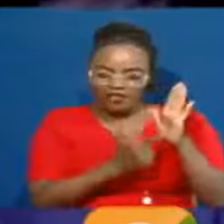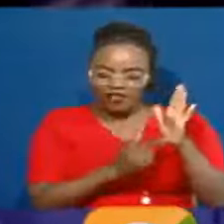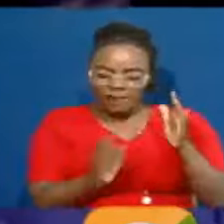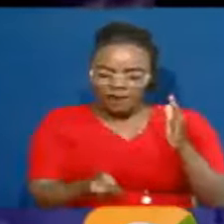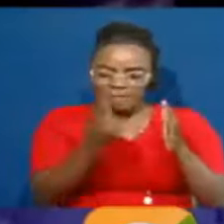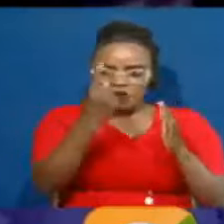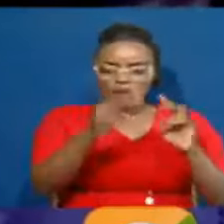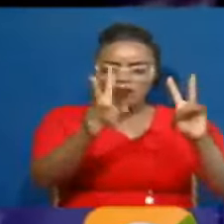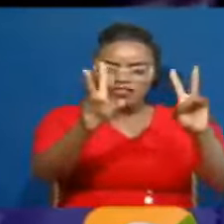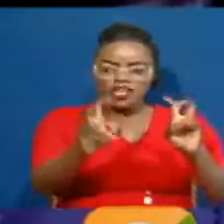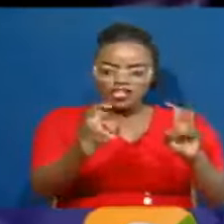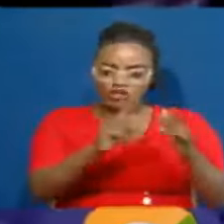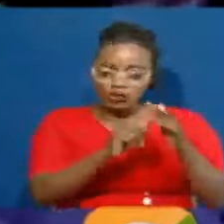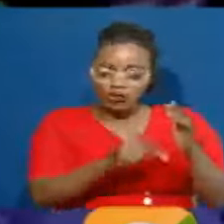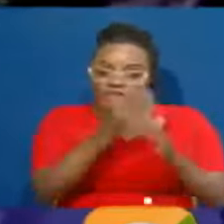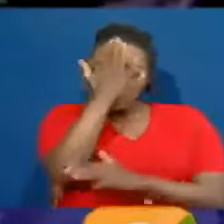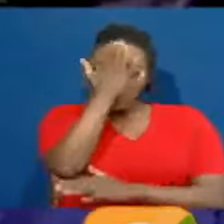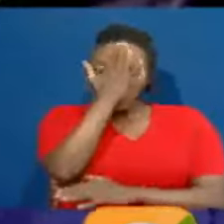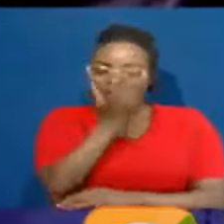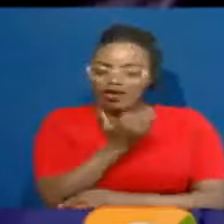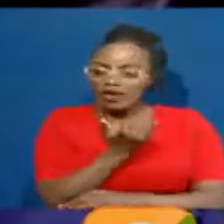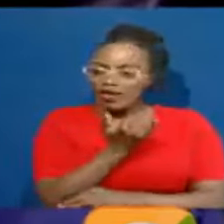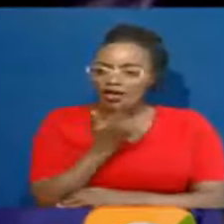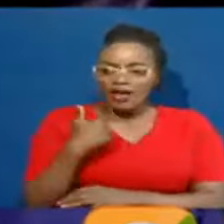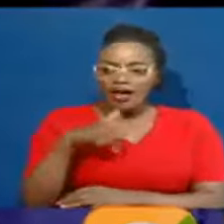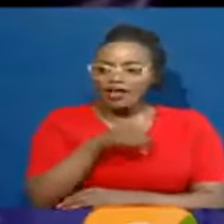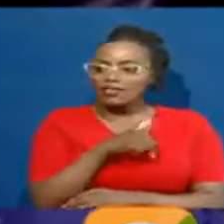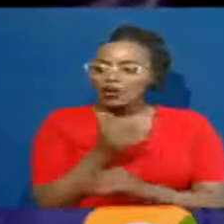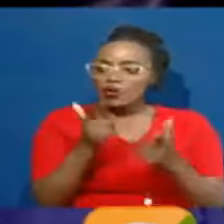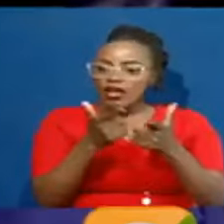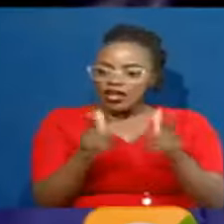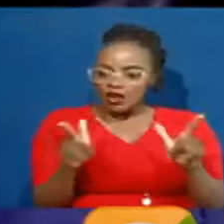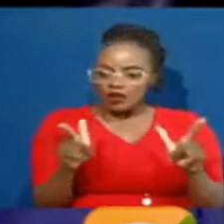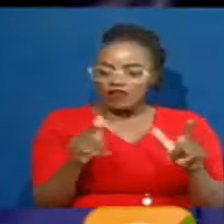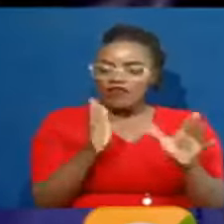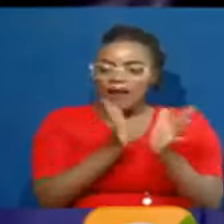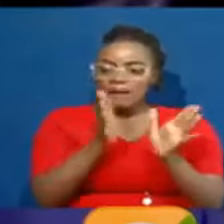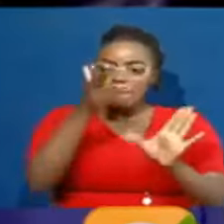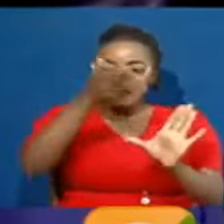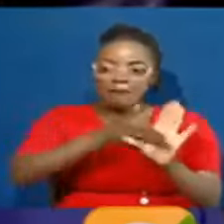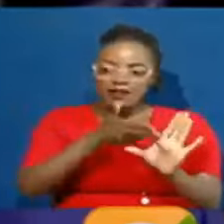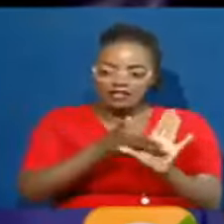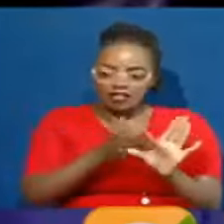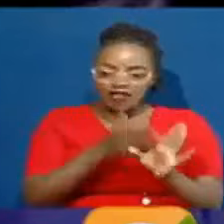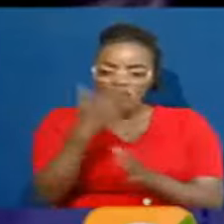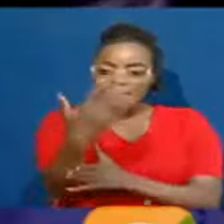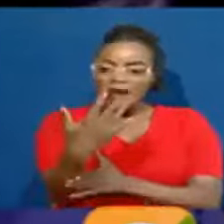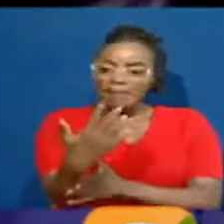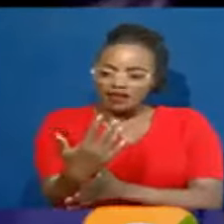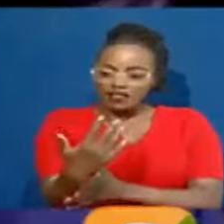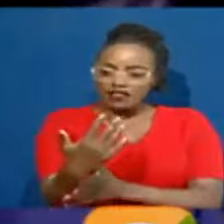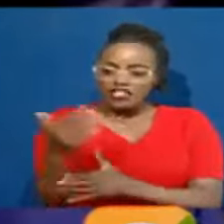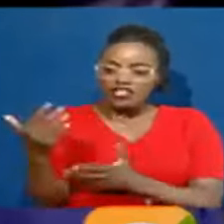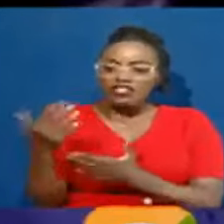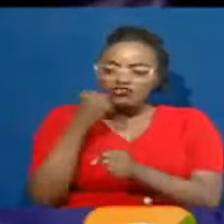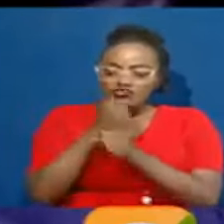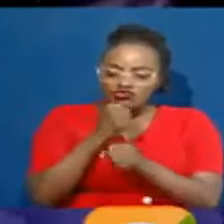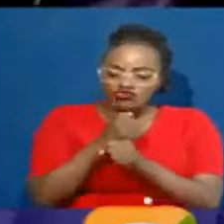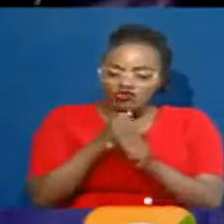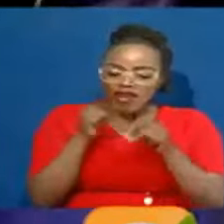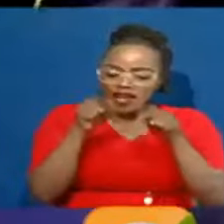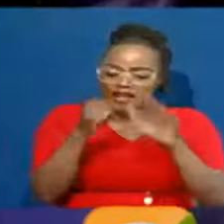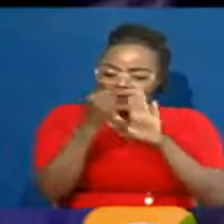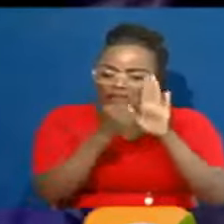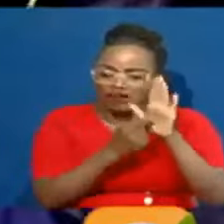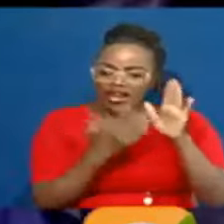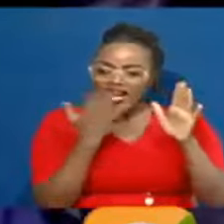raised a matter of why we allowed public participation papers to carry allegations